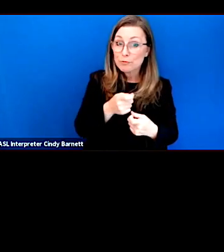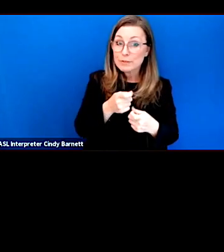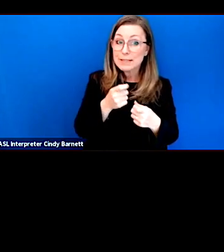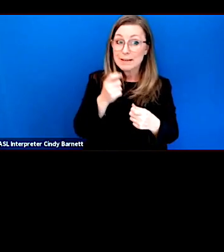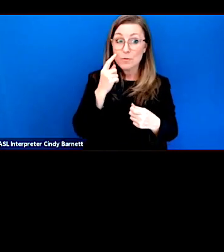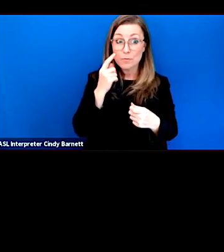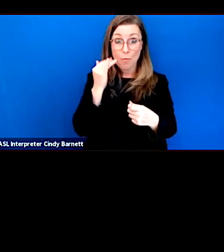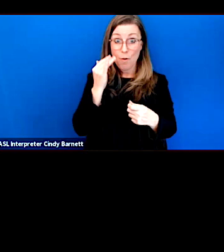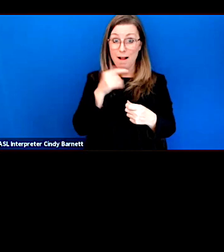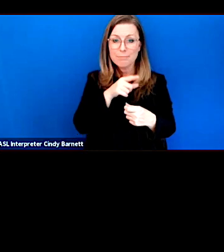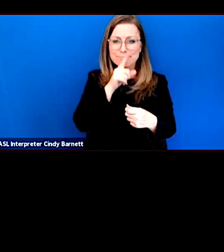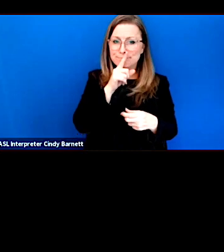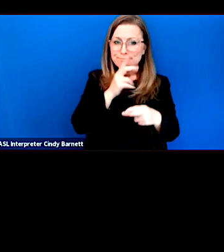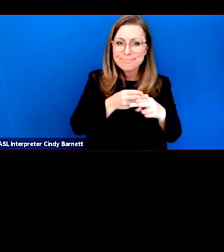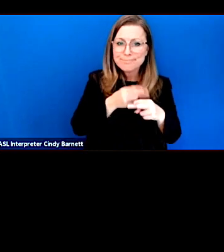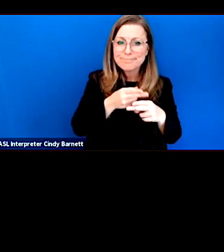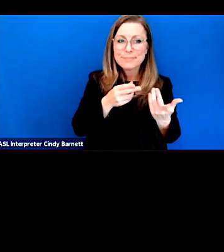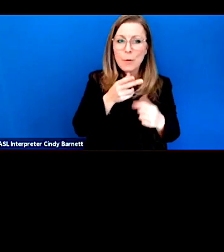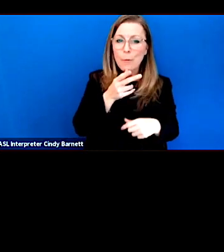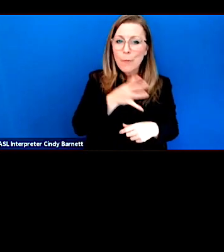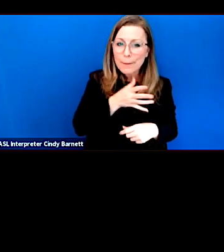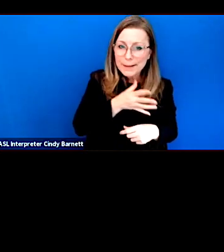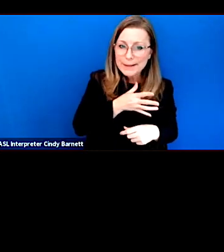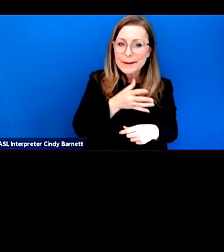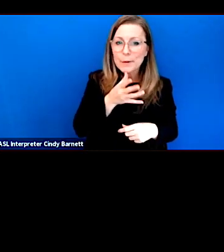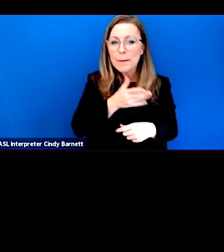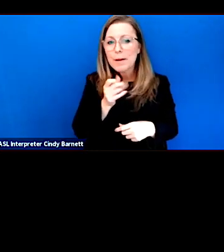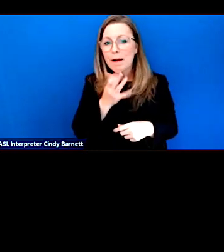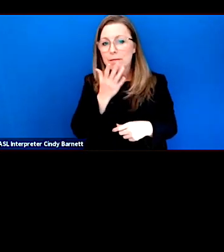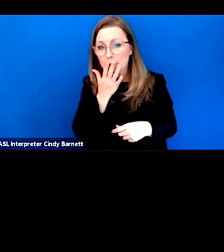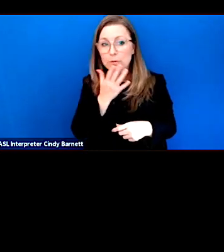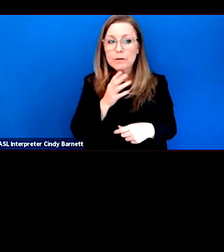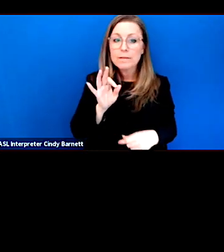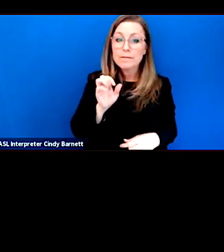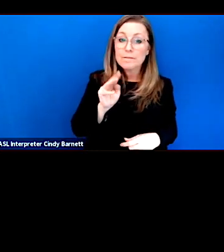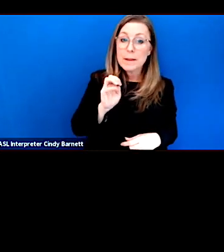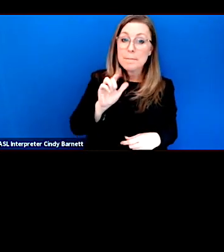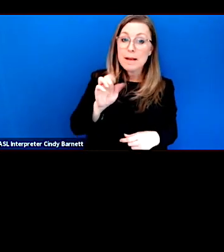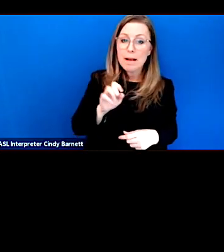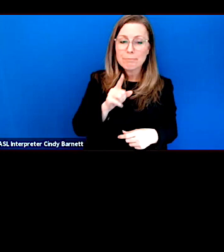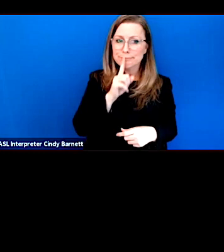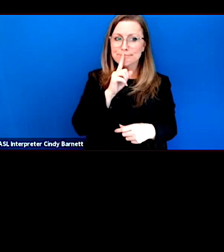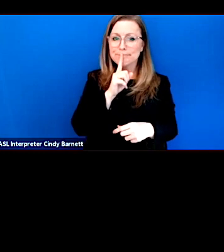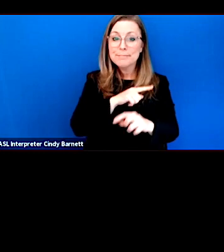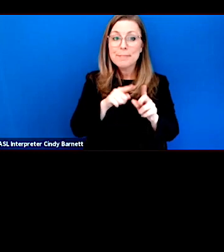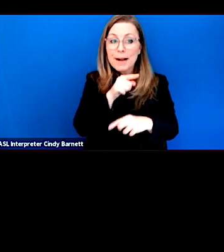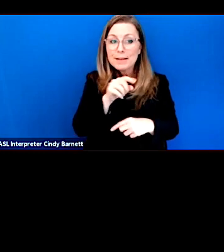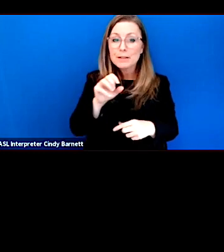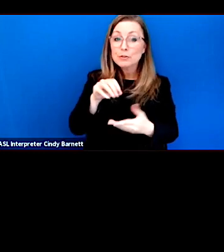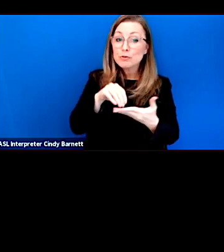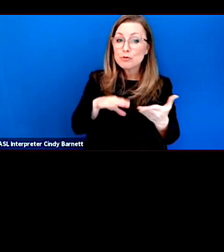or females, it does say students. So maybe this may fulfill my